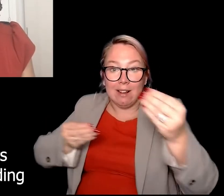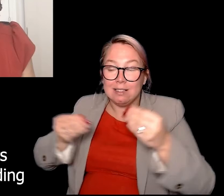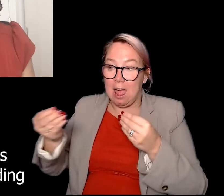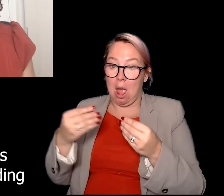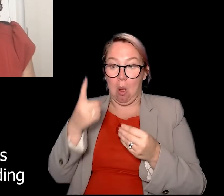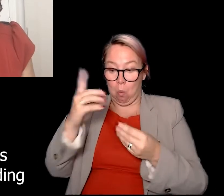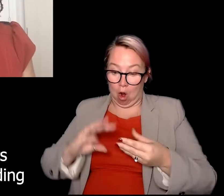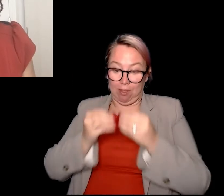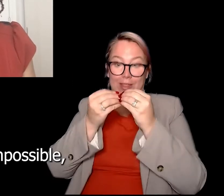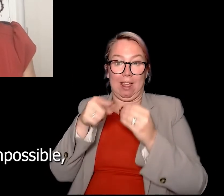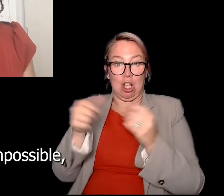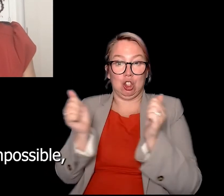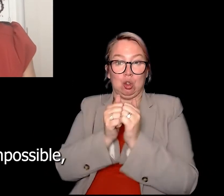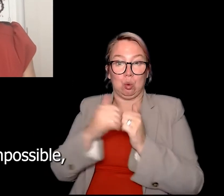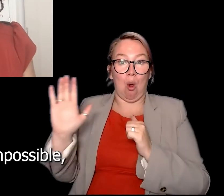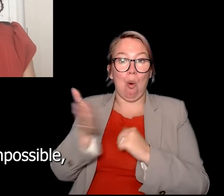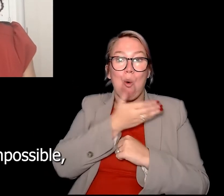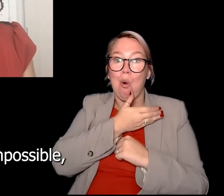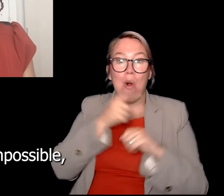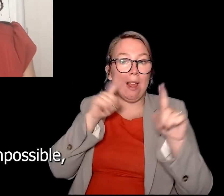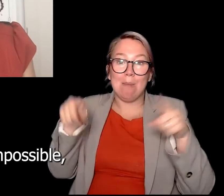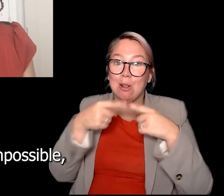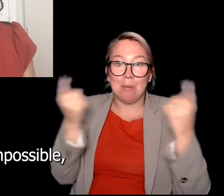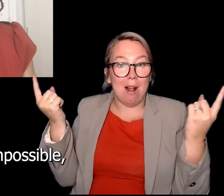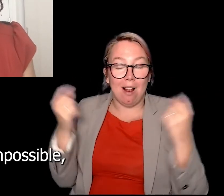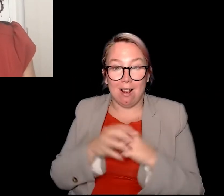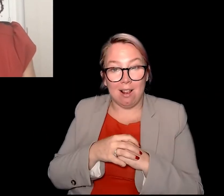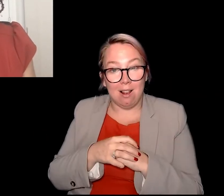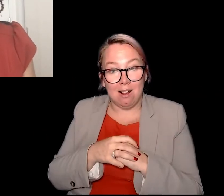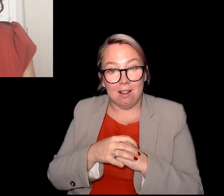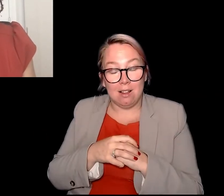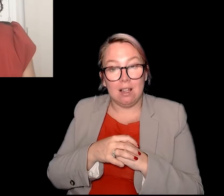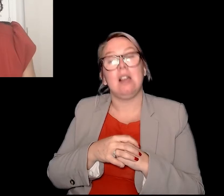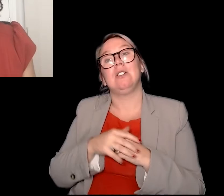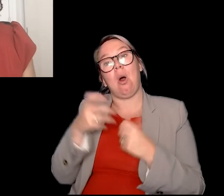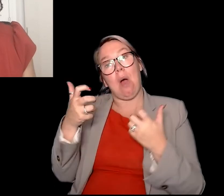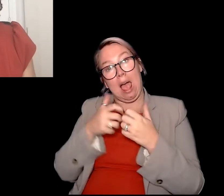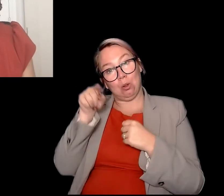all of trade-offs. You know, building for everything for everybody is impossible, really. So, you know,